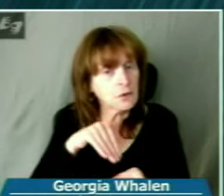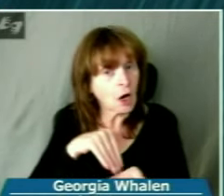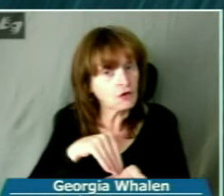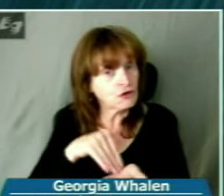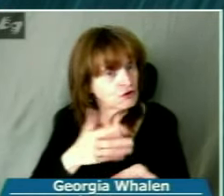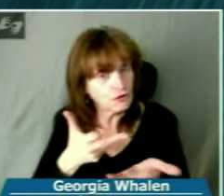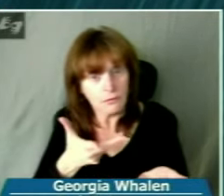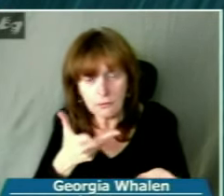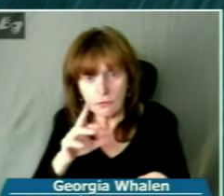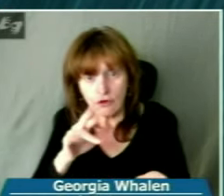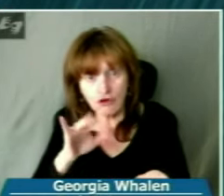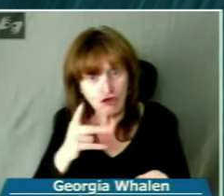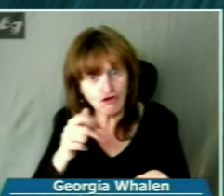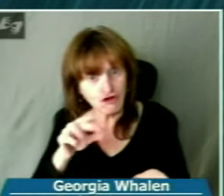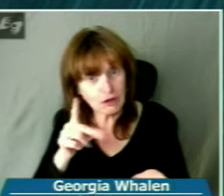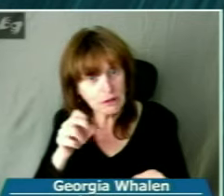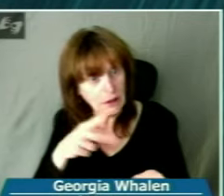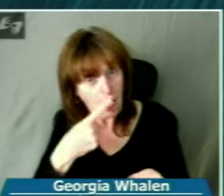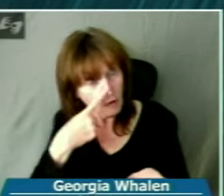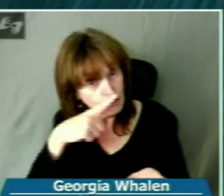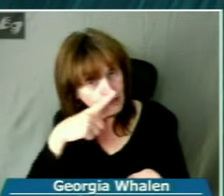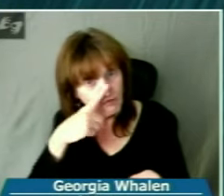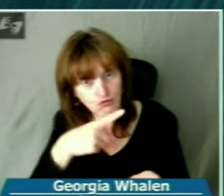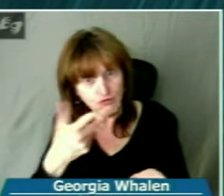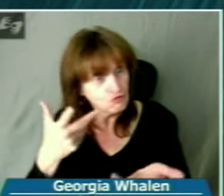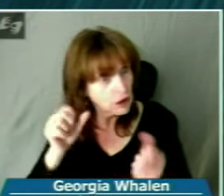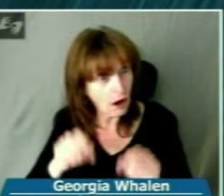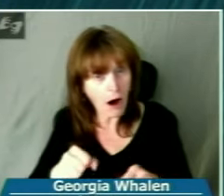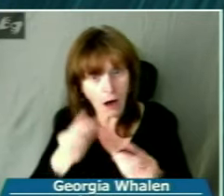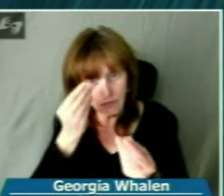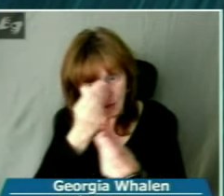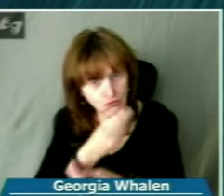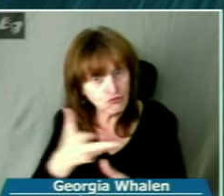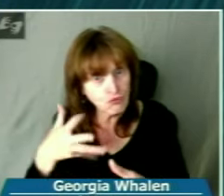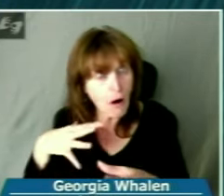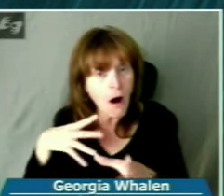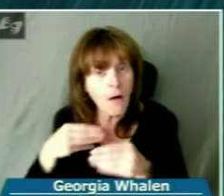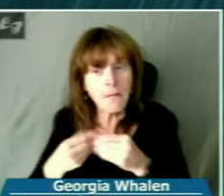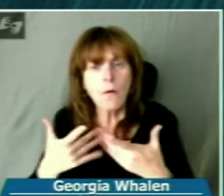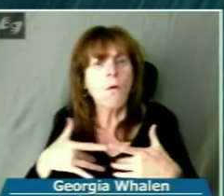out this program, we would also like an update from you on